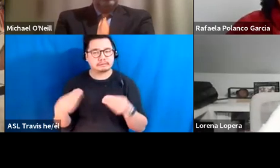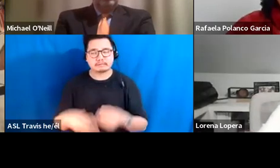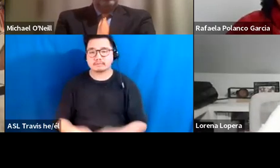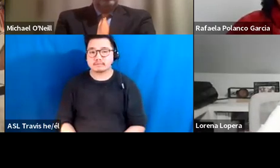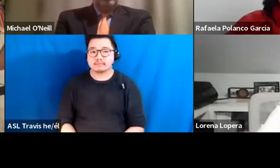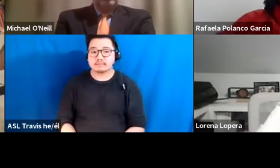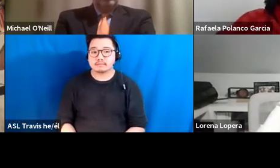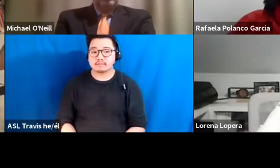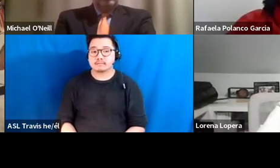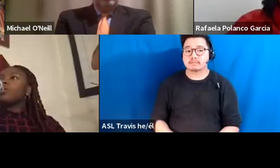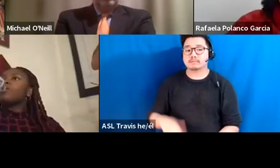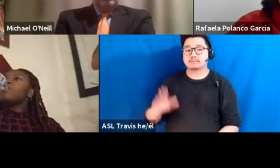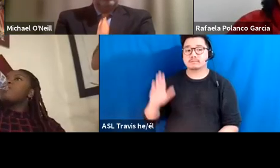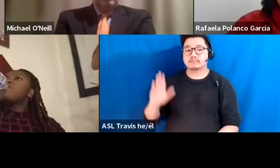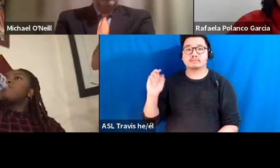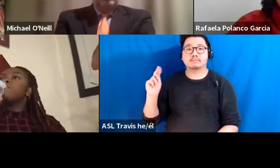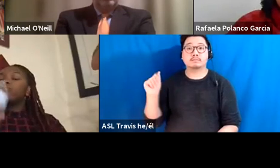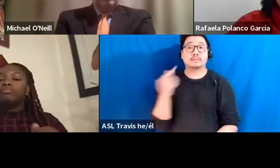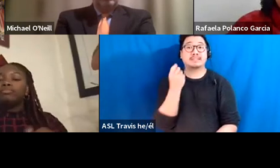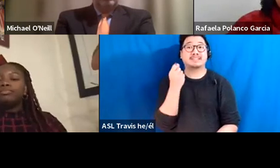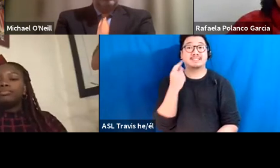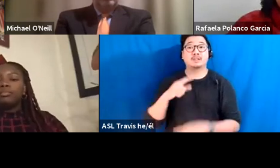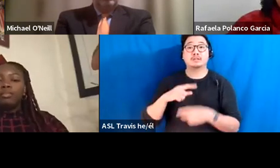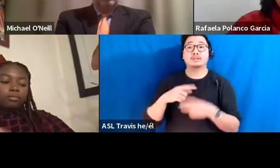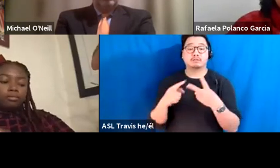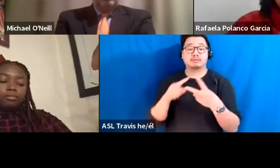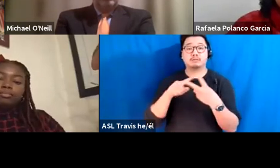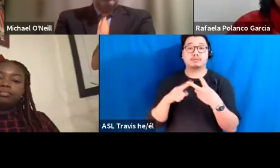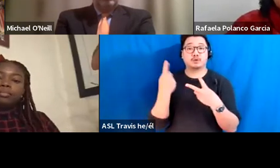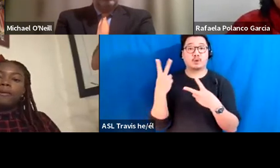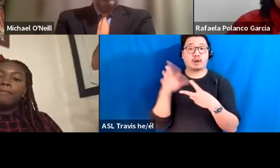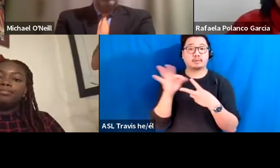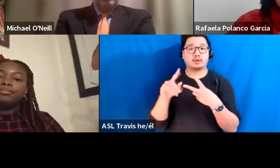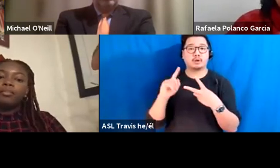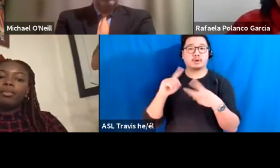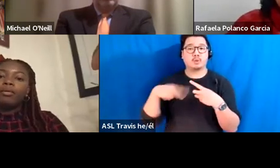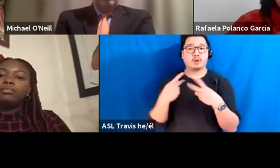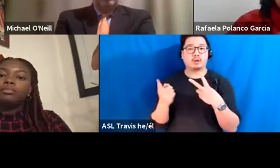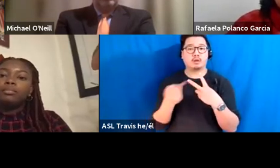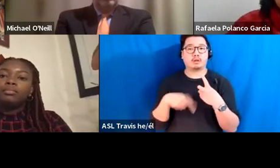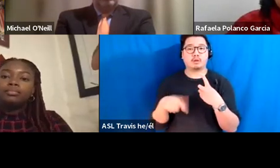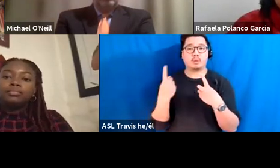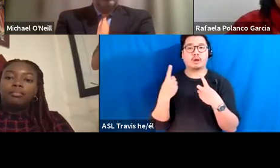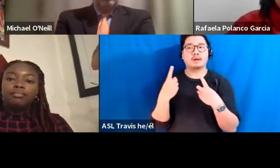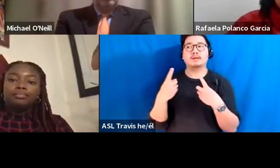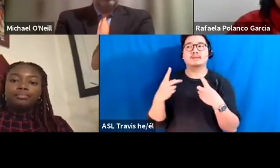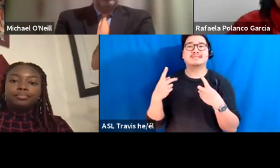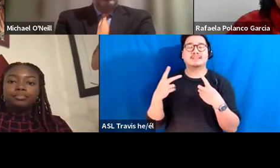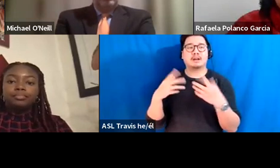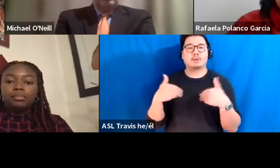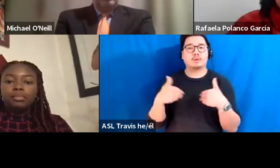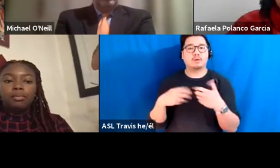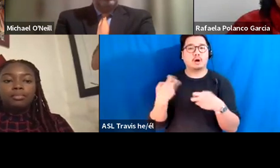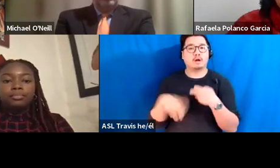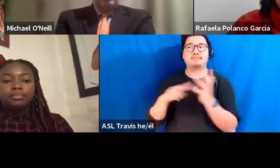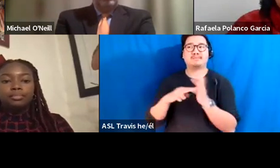that you know when you give up an option it may be hard to secure that vendor again if we should ever need it again and